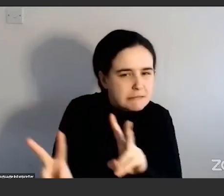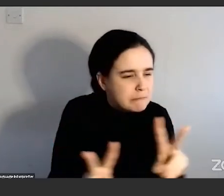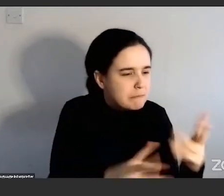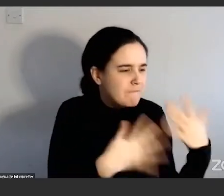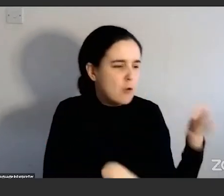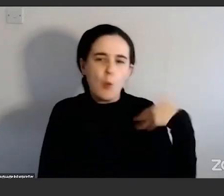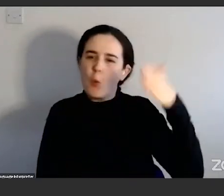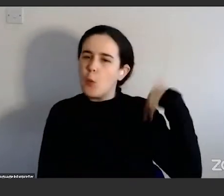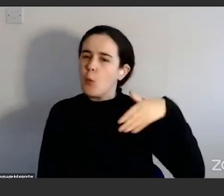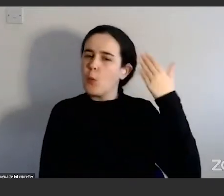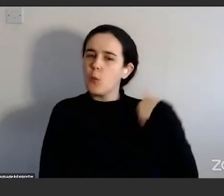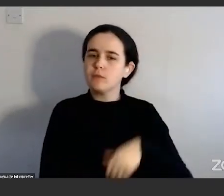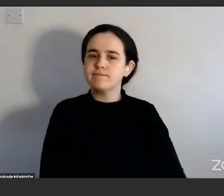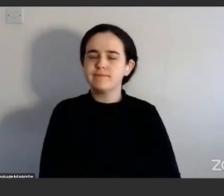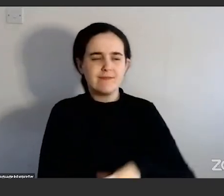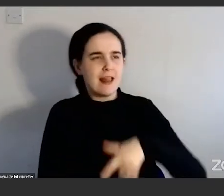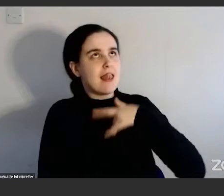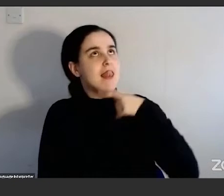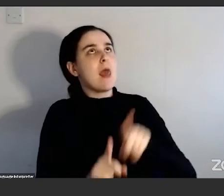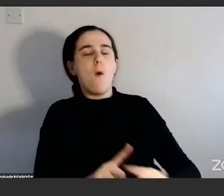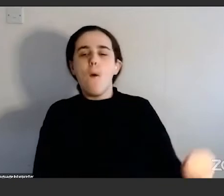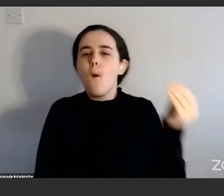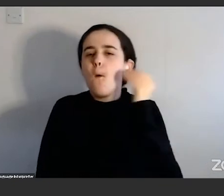feels like home.